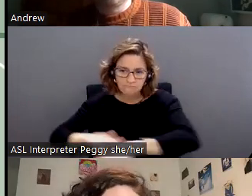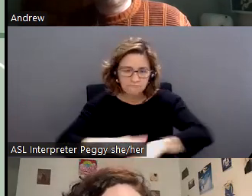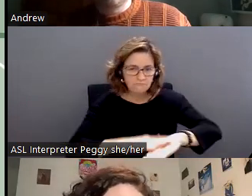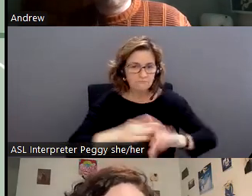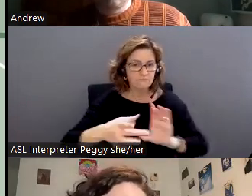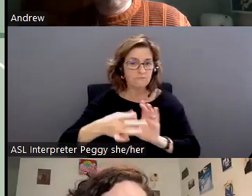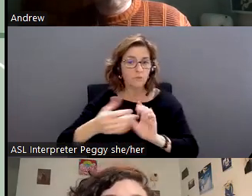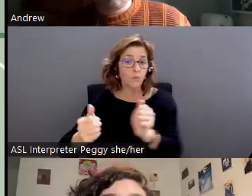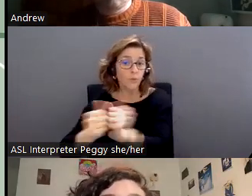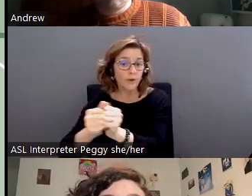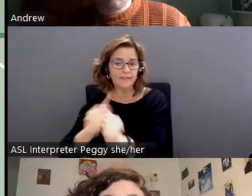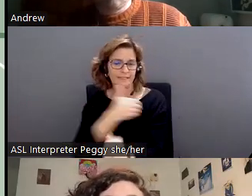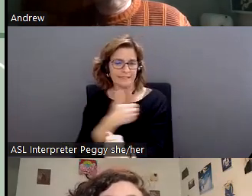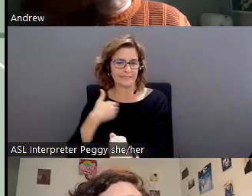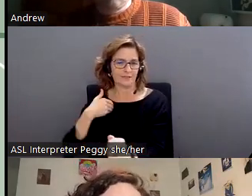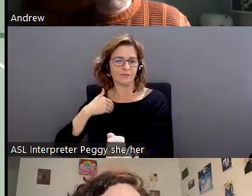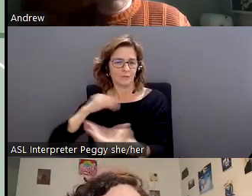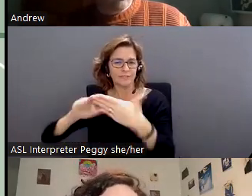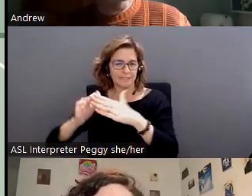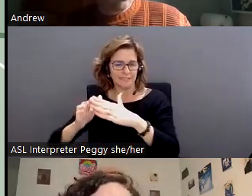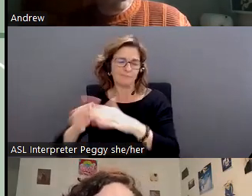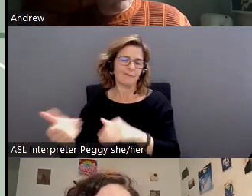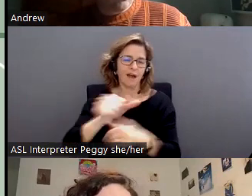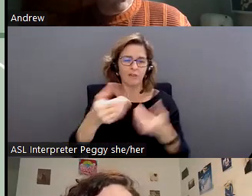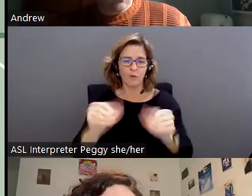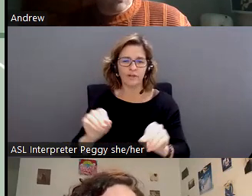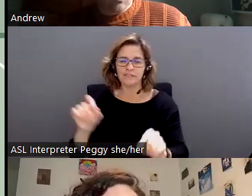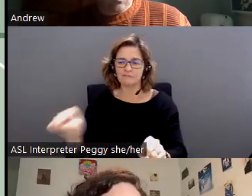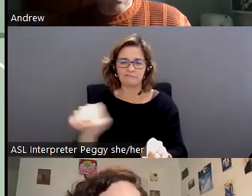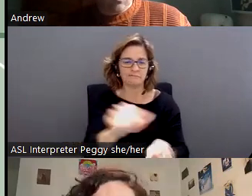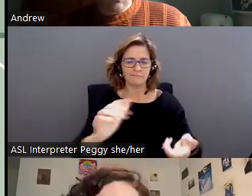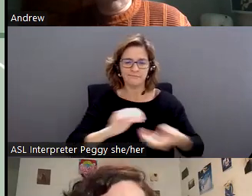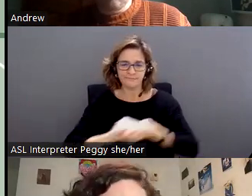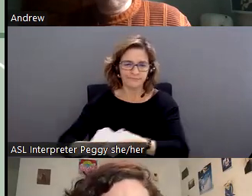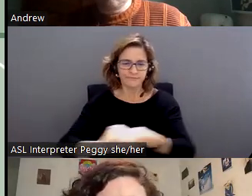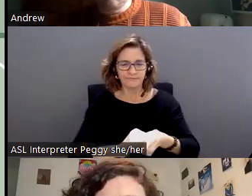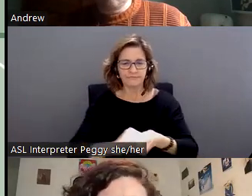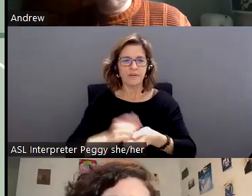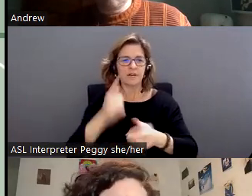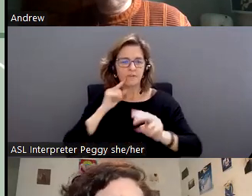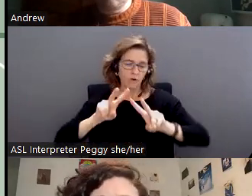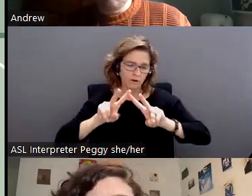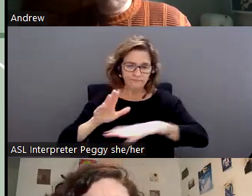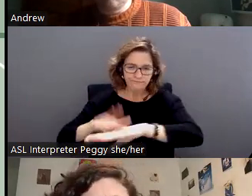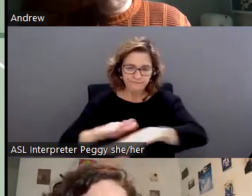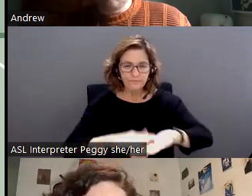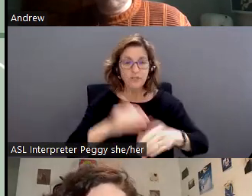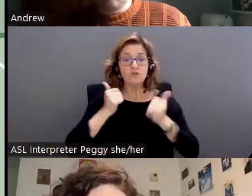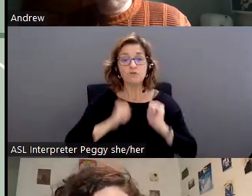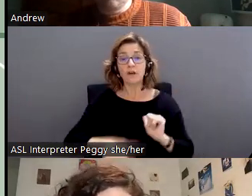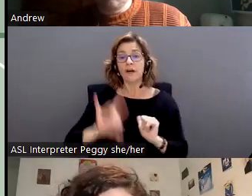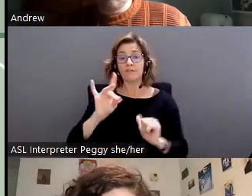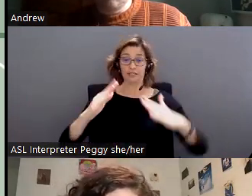other organizations, essentially looking to understand what the needs of queer and trans people were in